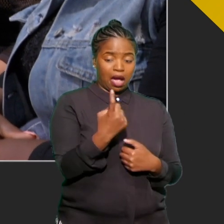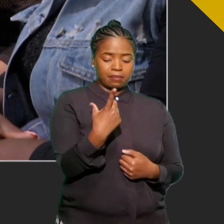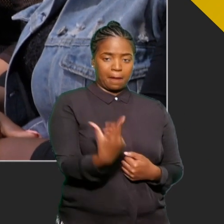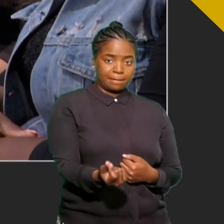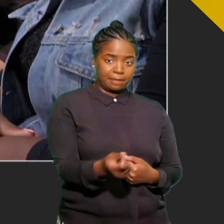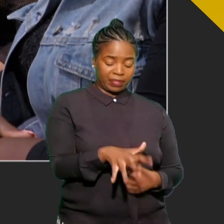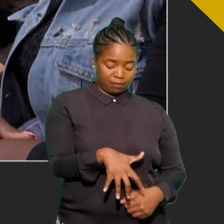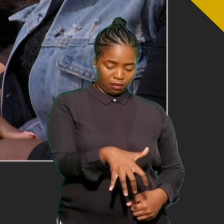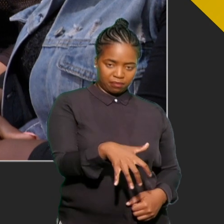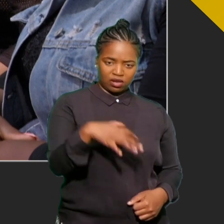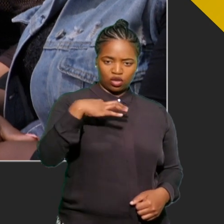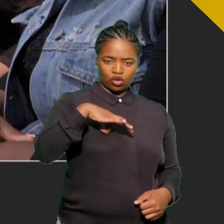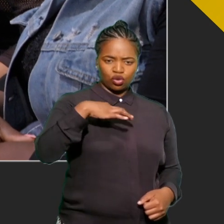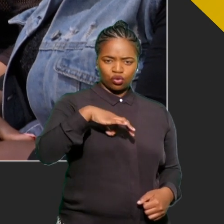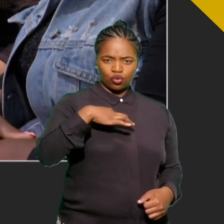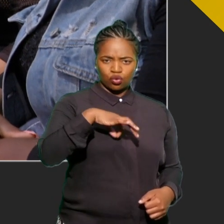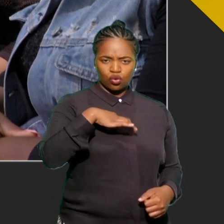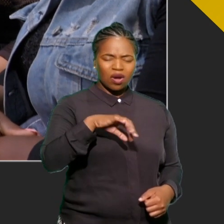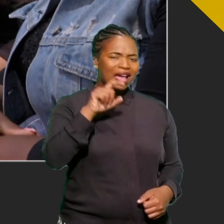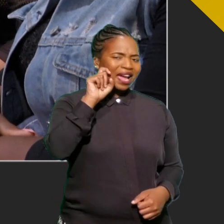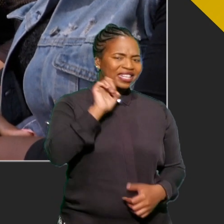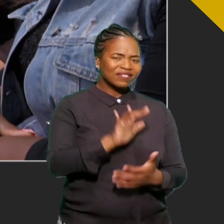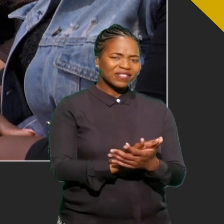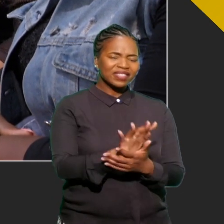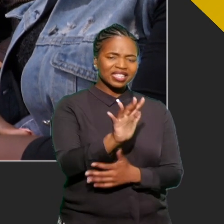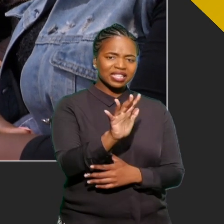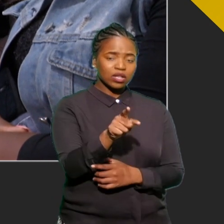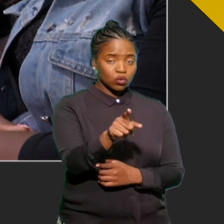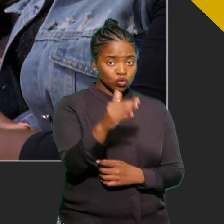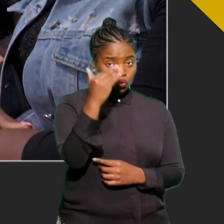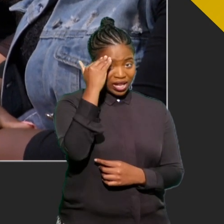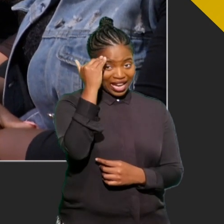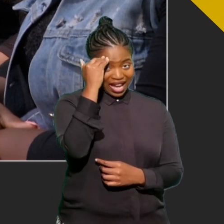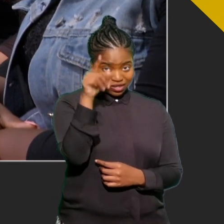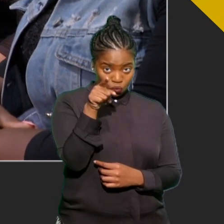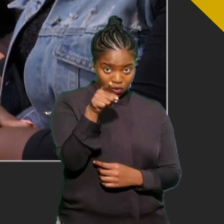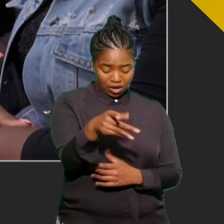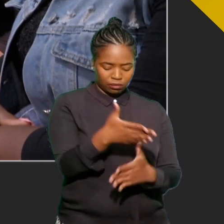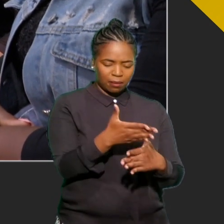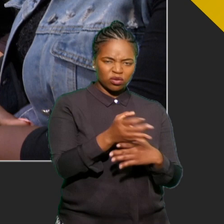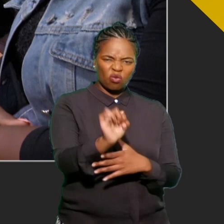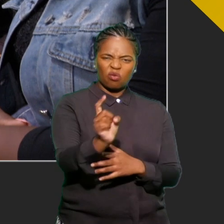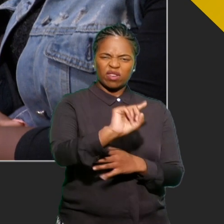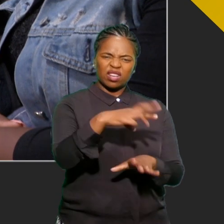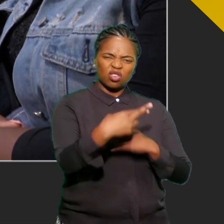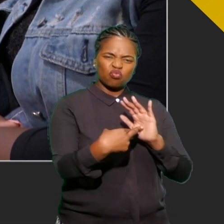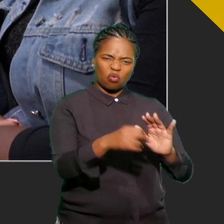young age, uNtokazi, and she's 15. Do you know the role wena that you played during that time of her